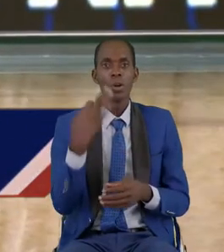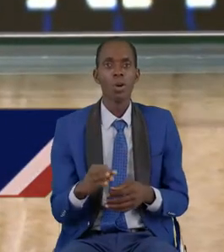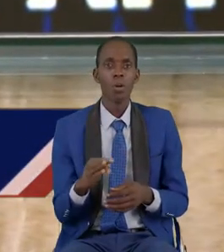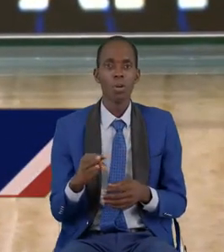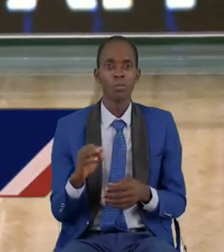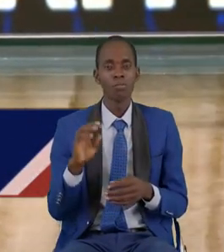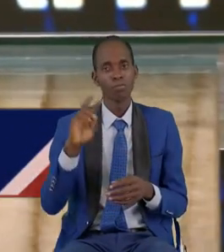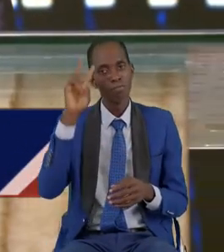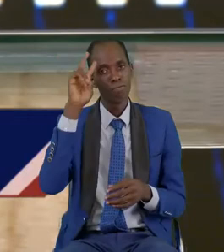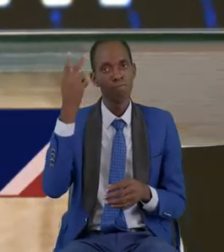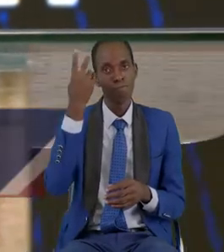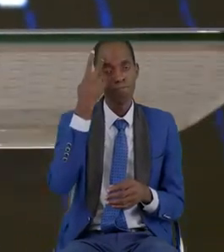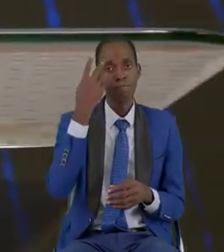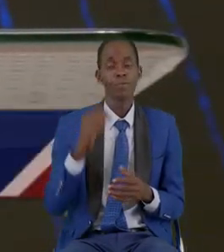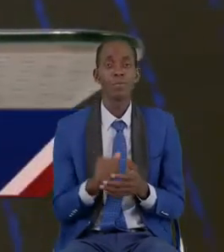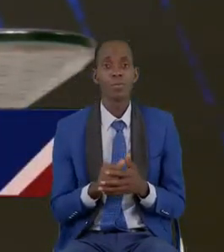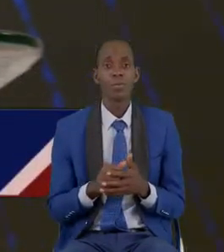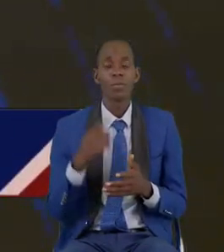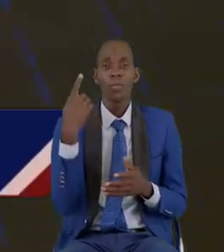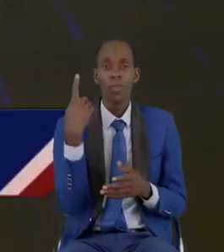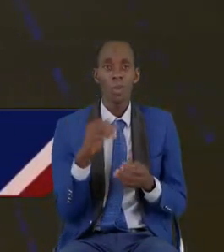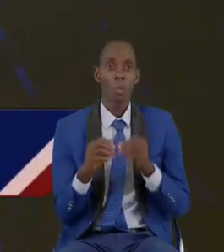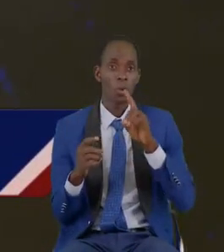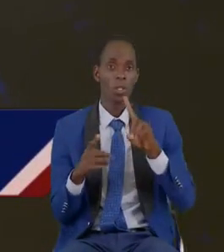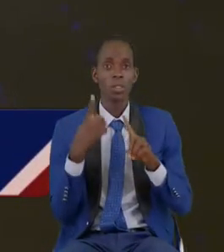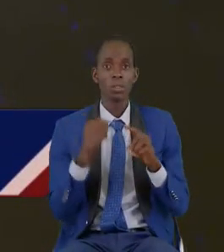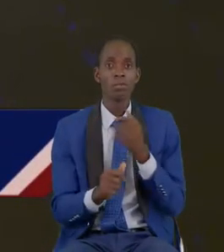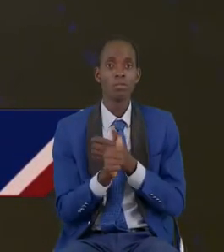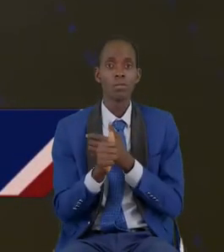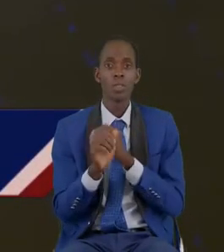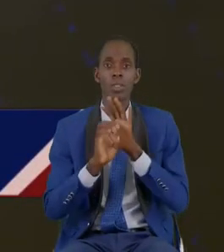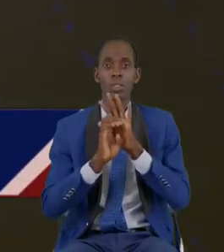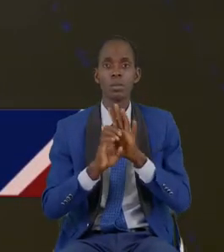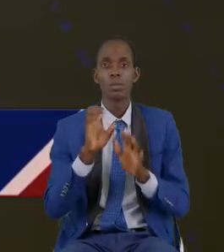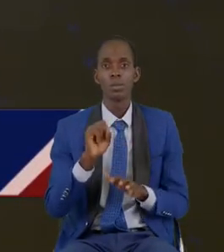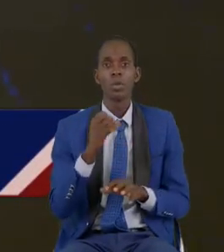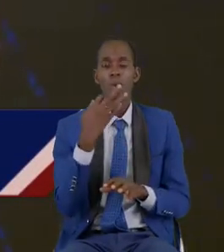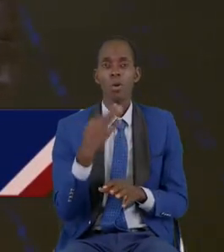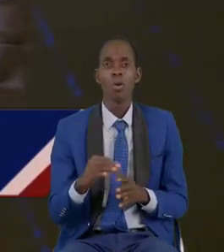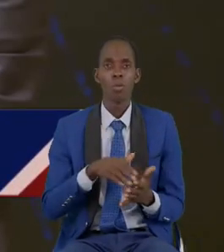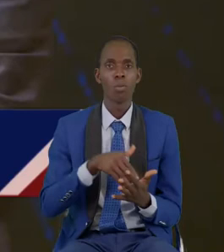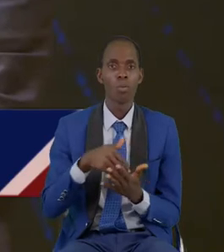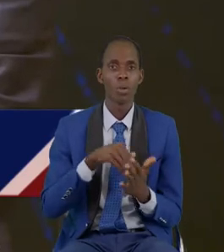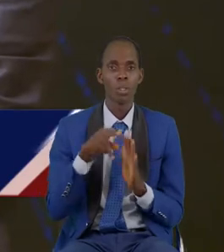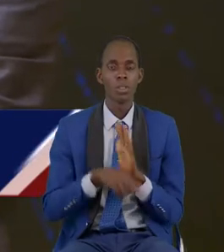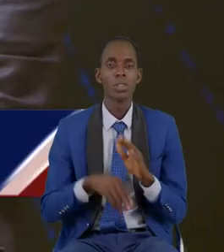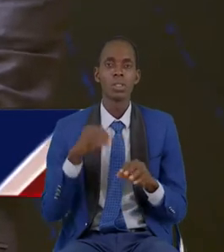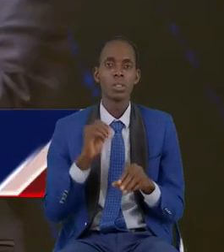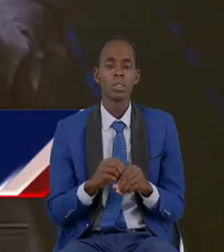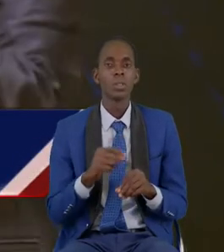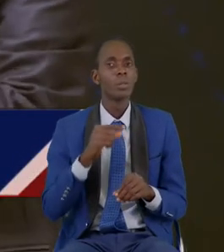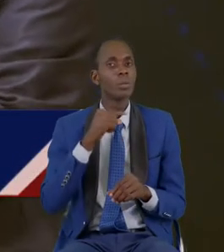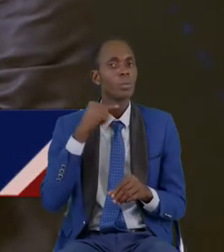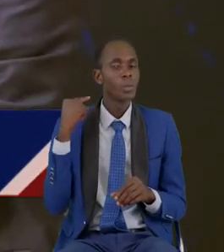one here, the disastrous example of feebleness in